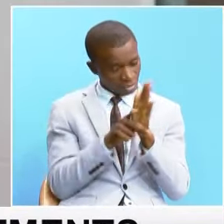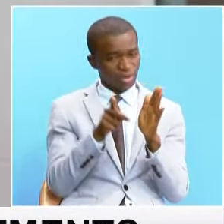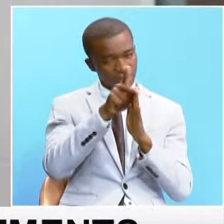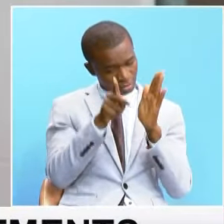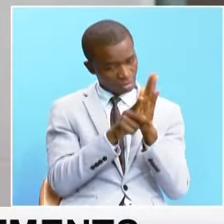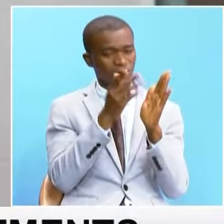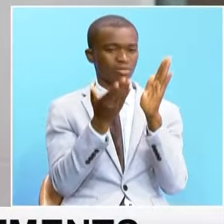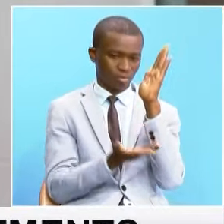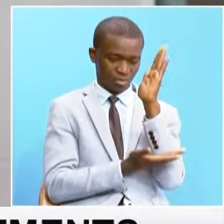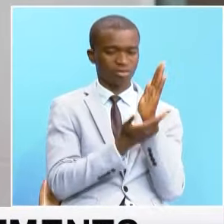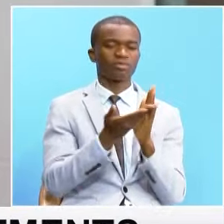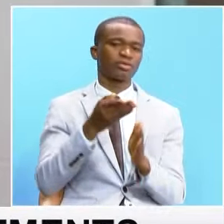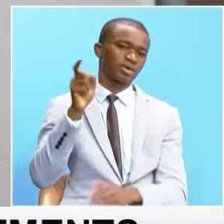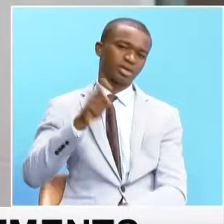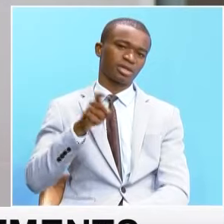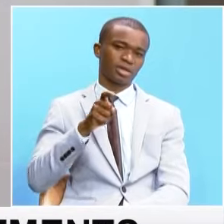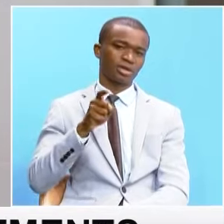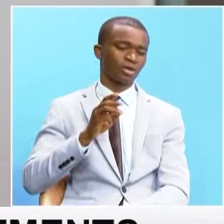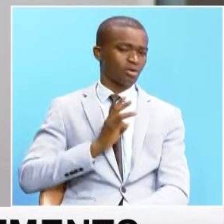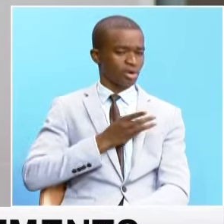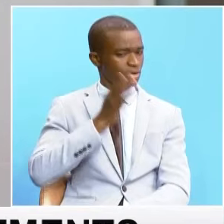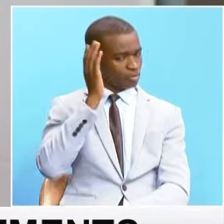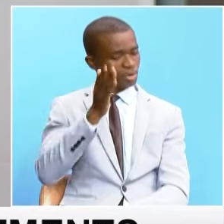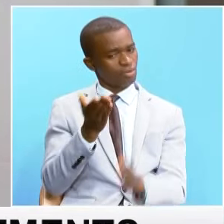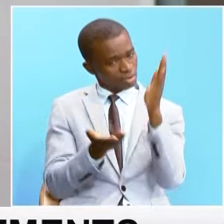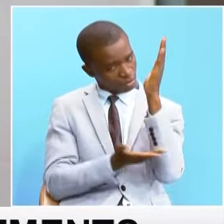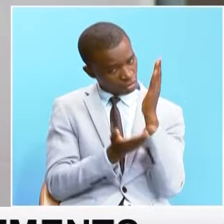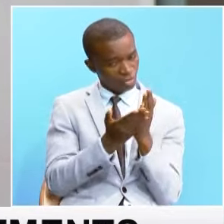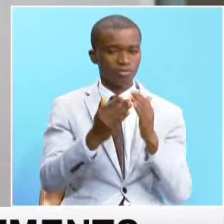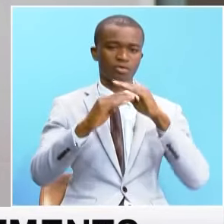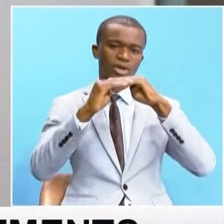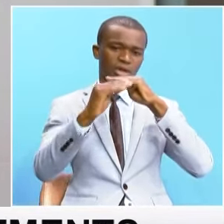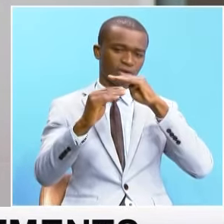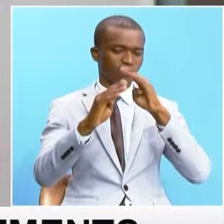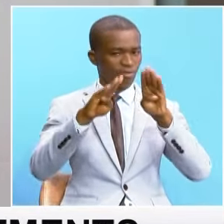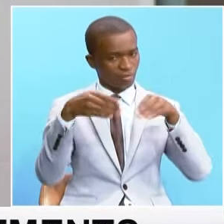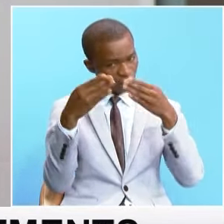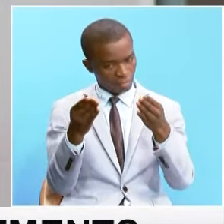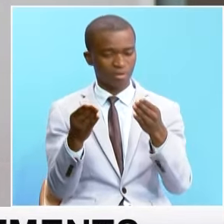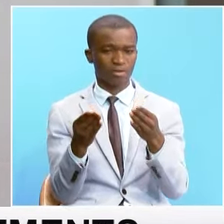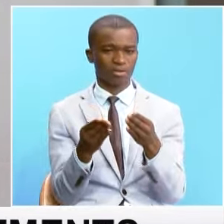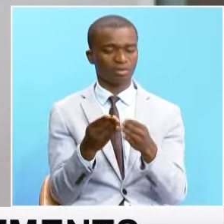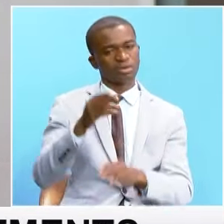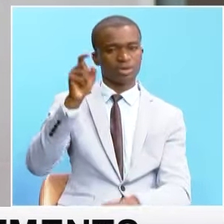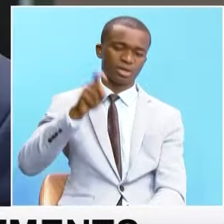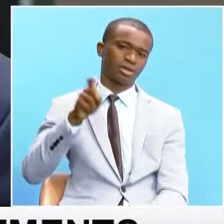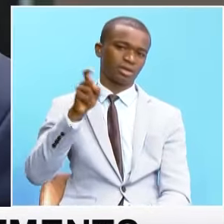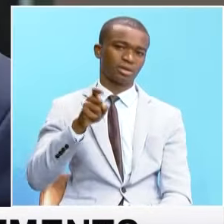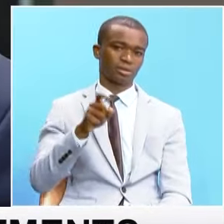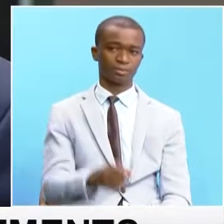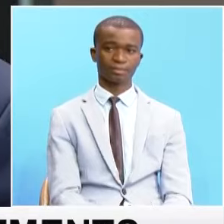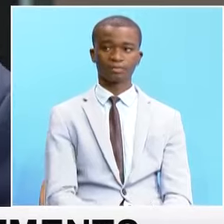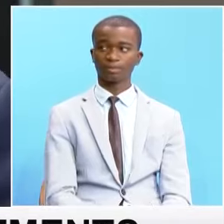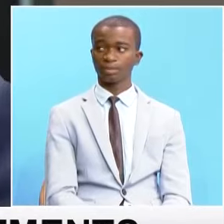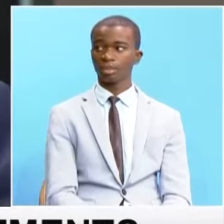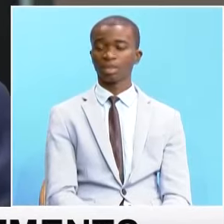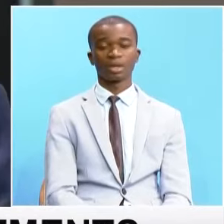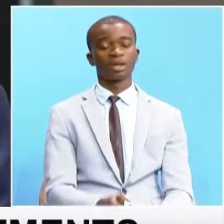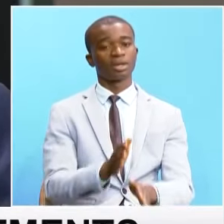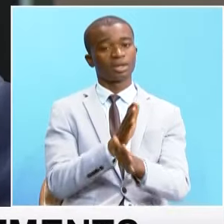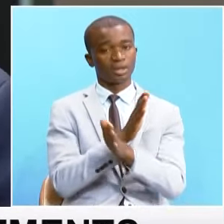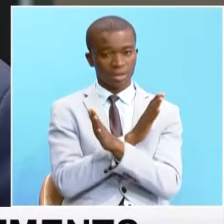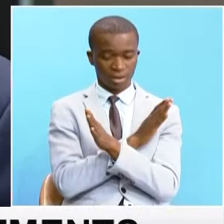the level of service in accordance with objectives of high standard. And Zambia